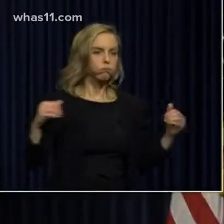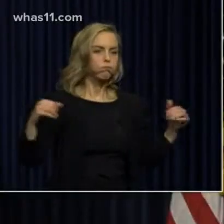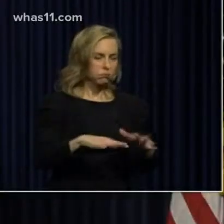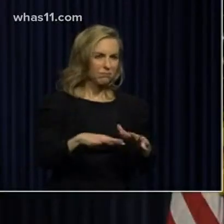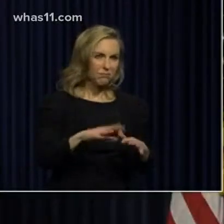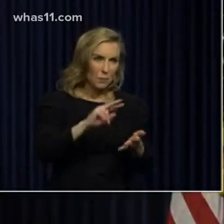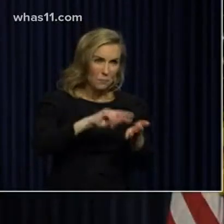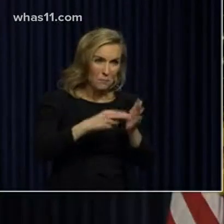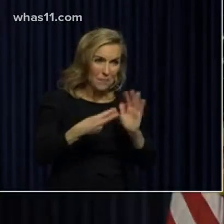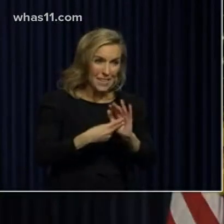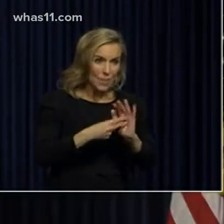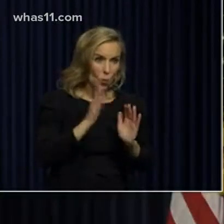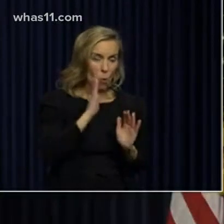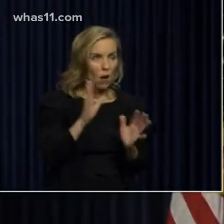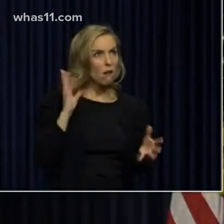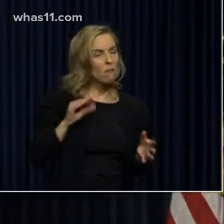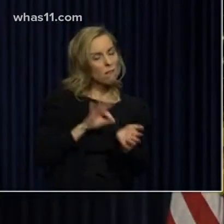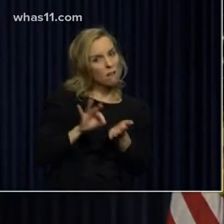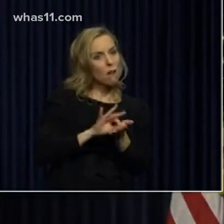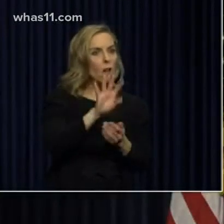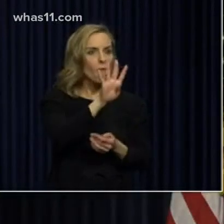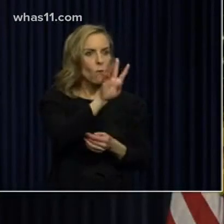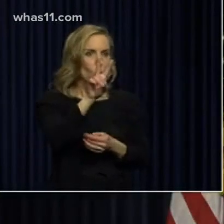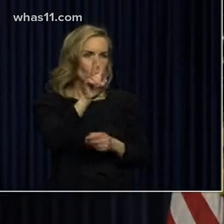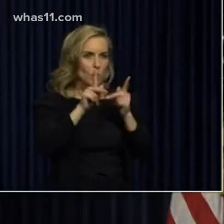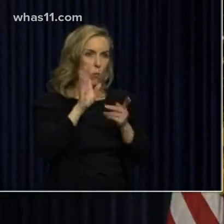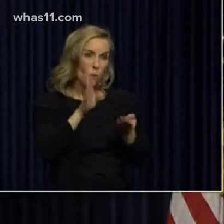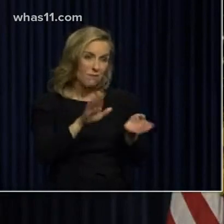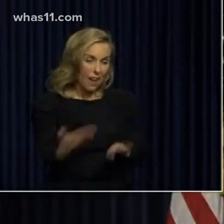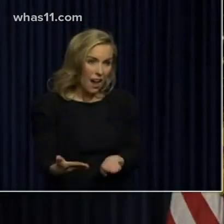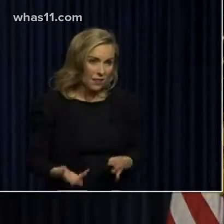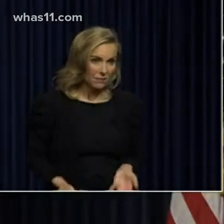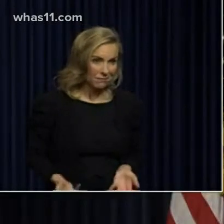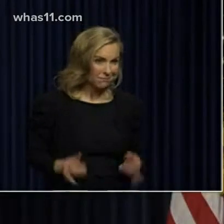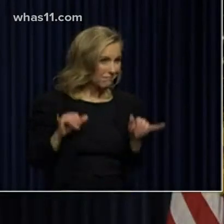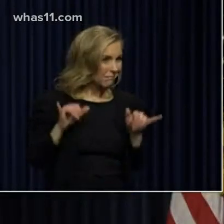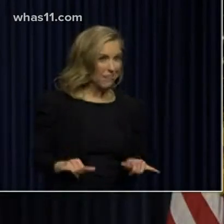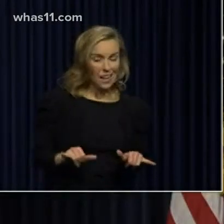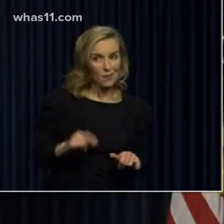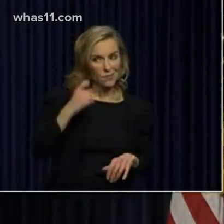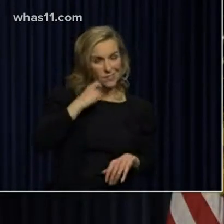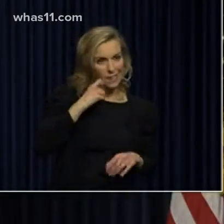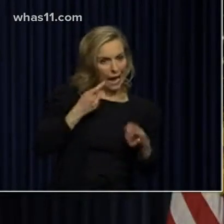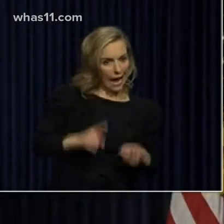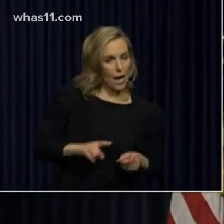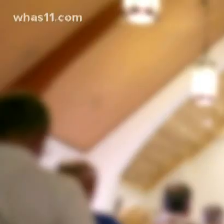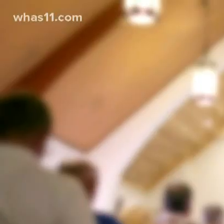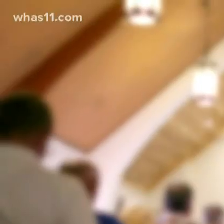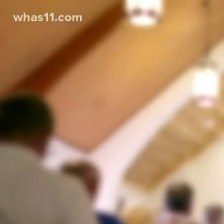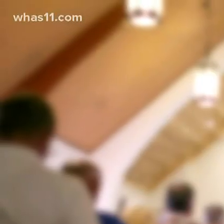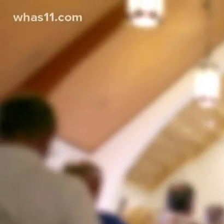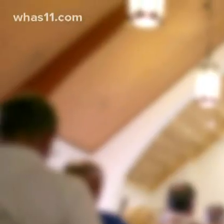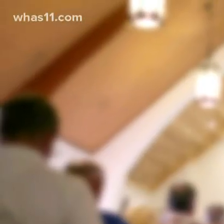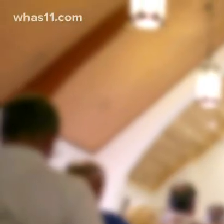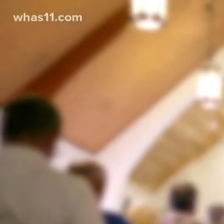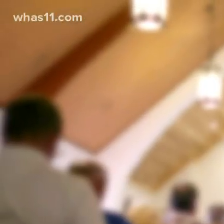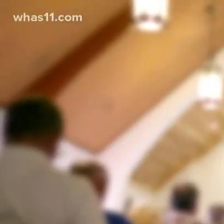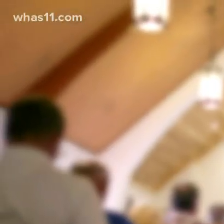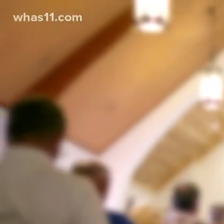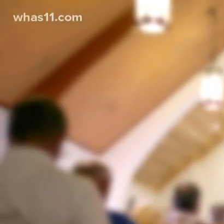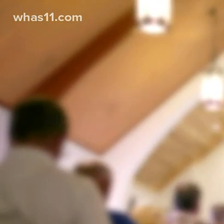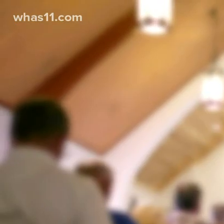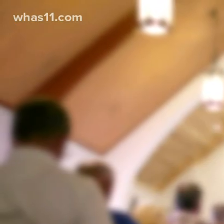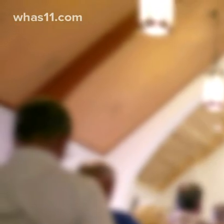That'd be 42 deaths. I mean, just if the same thing happened, like happened in Hopkins County. The governor says this is